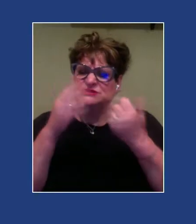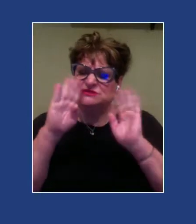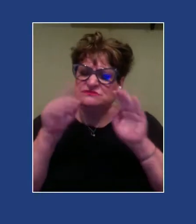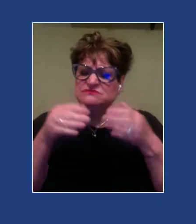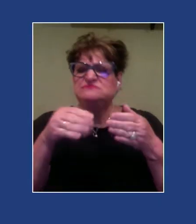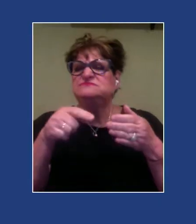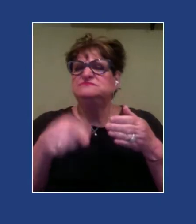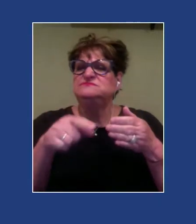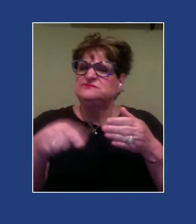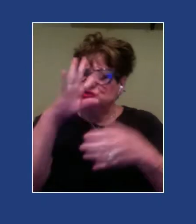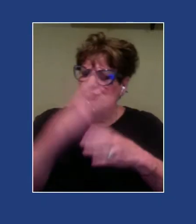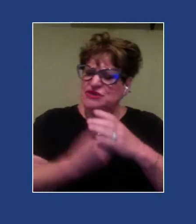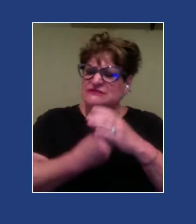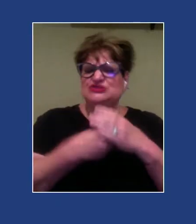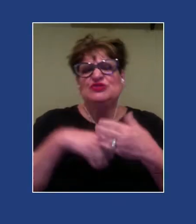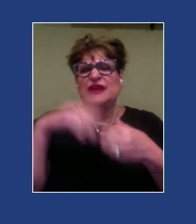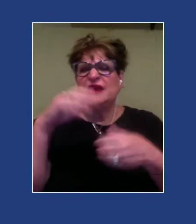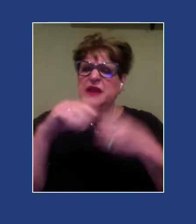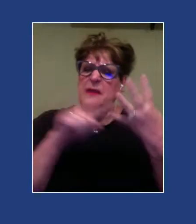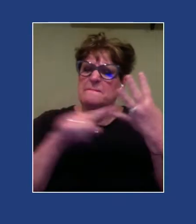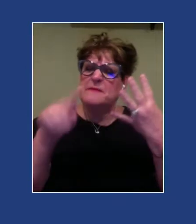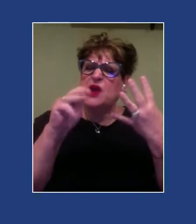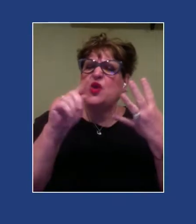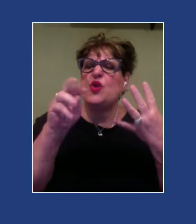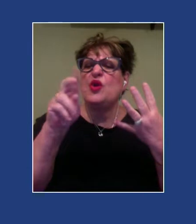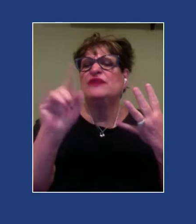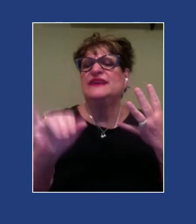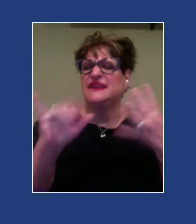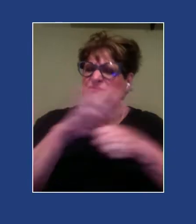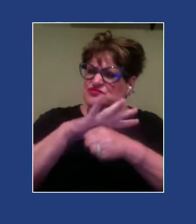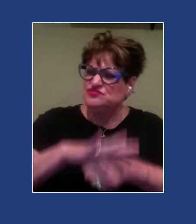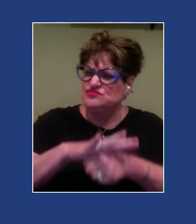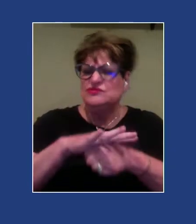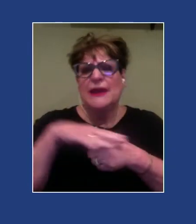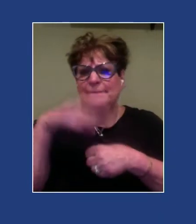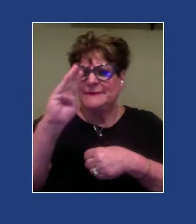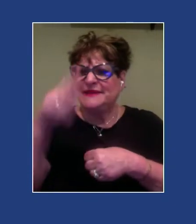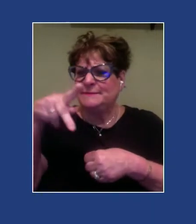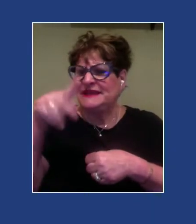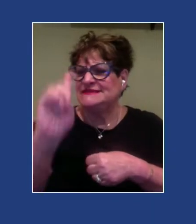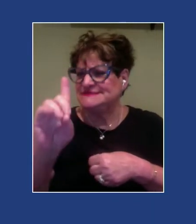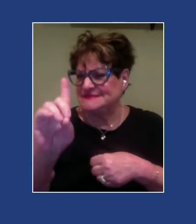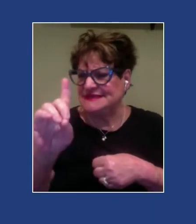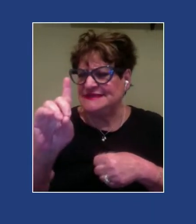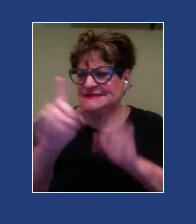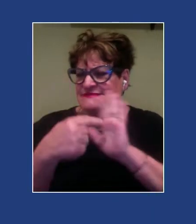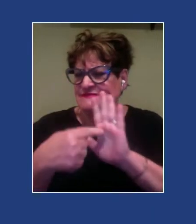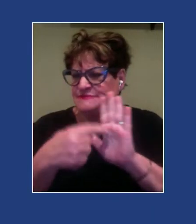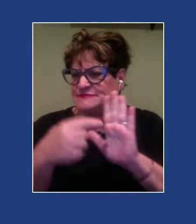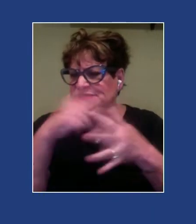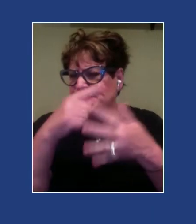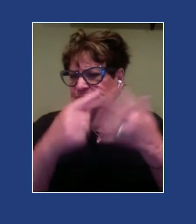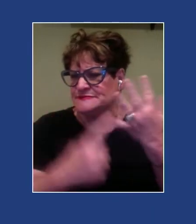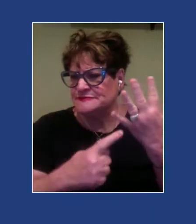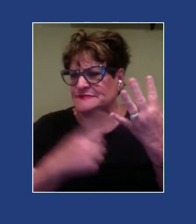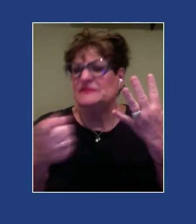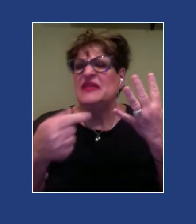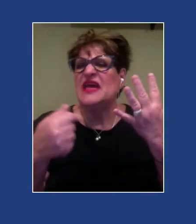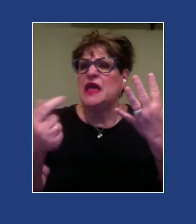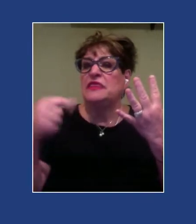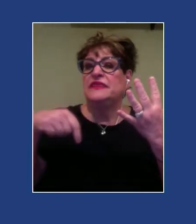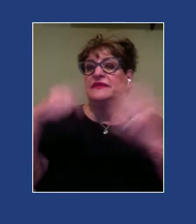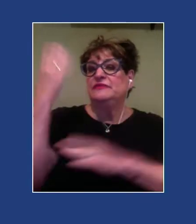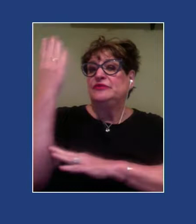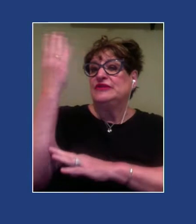talk about quite a bit, and borderline personality symptoms. And hopefully through this presentation, it'll become clear why this